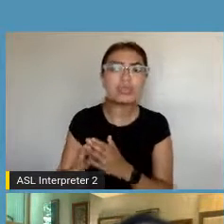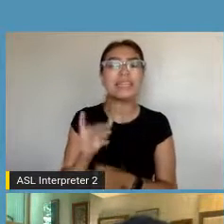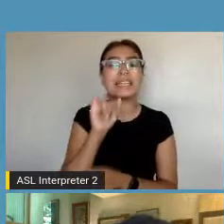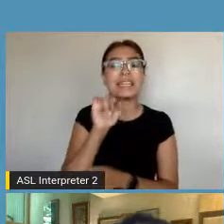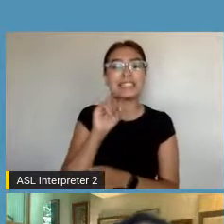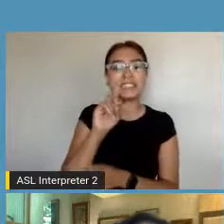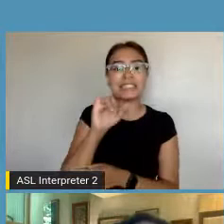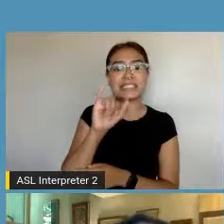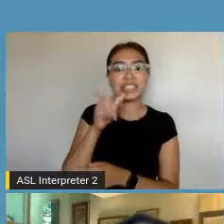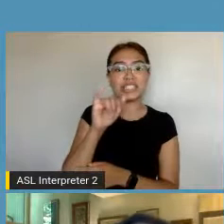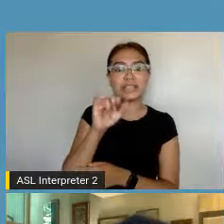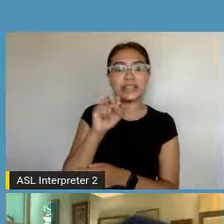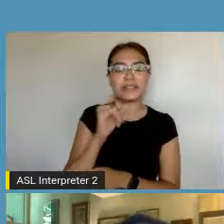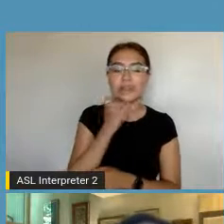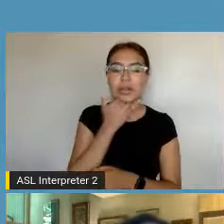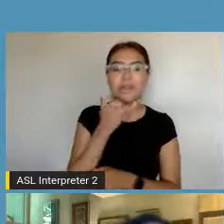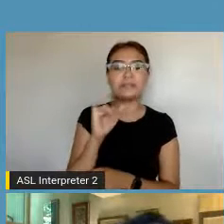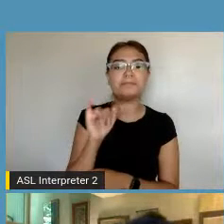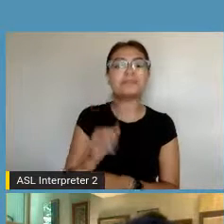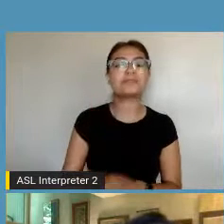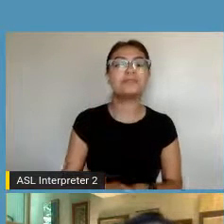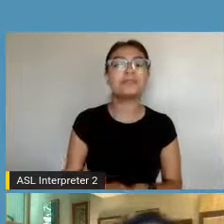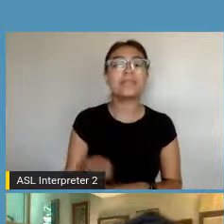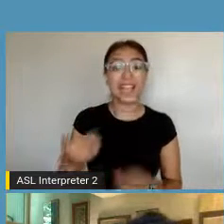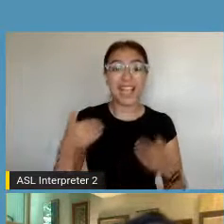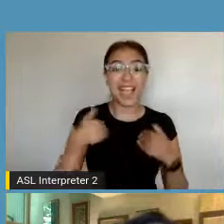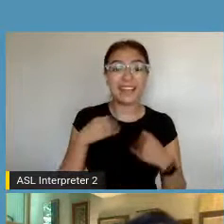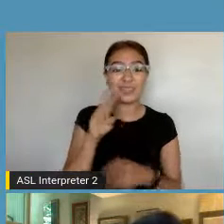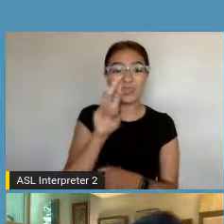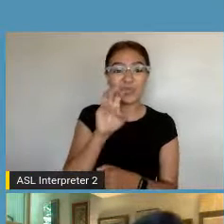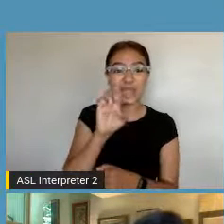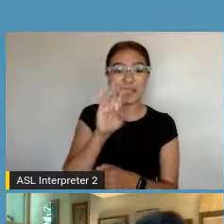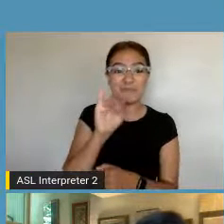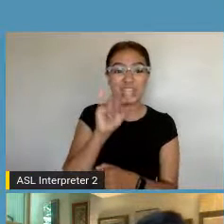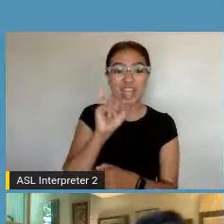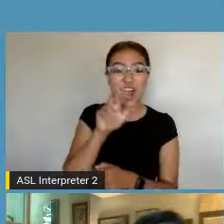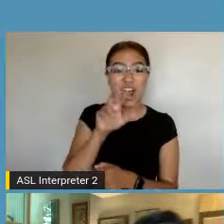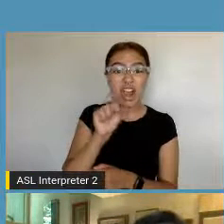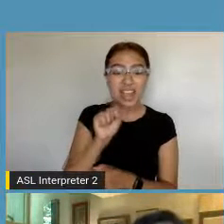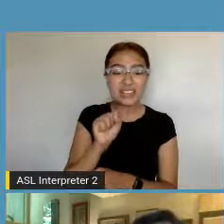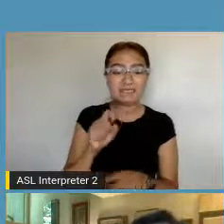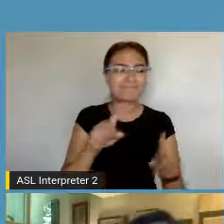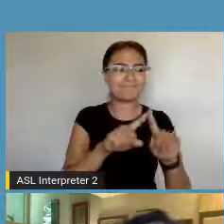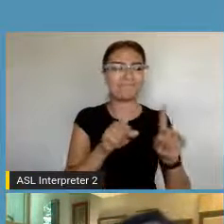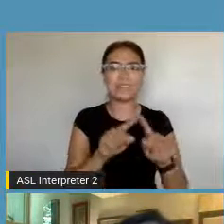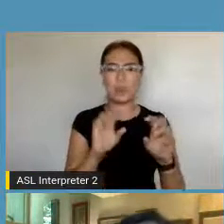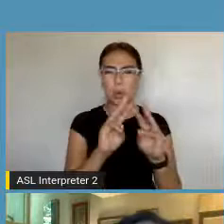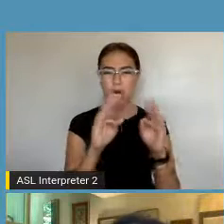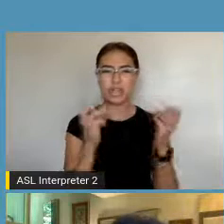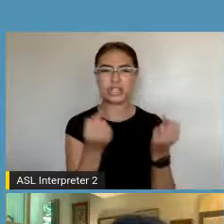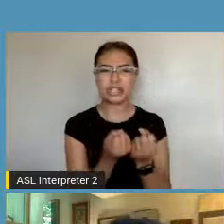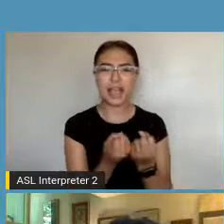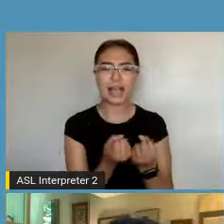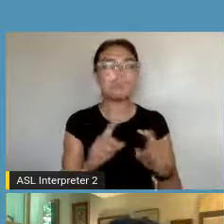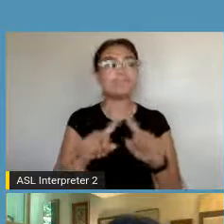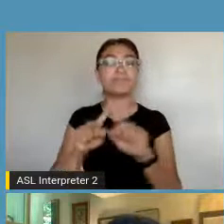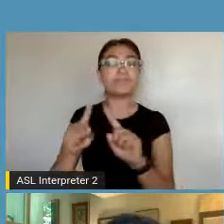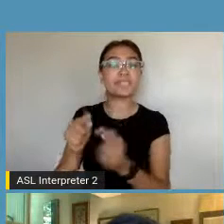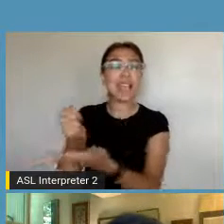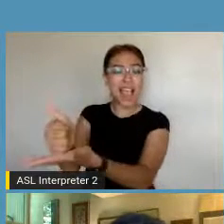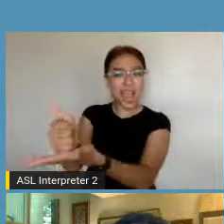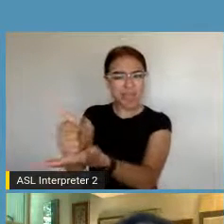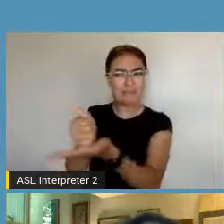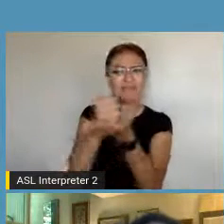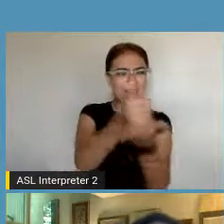offer classes, they offer webinars, seminars, anything to help you to engage in digitization and